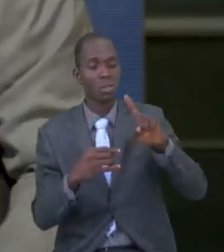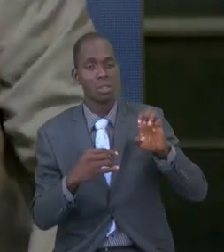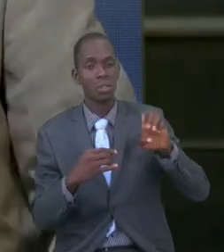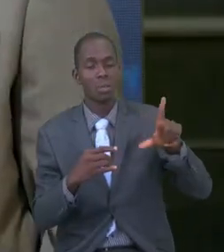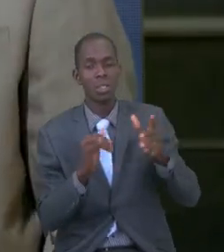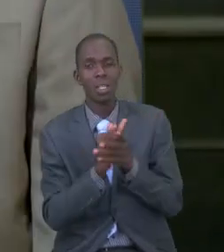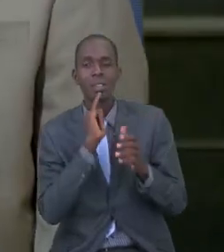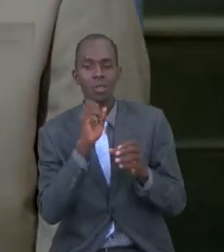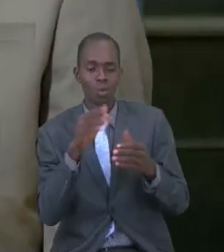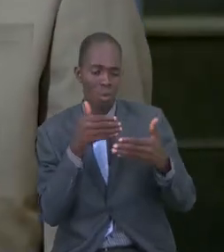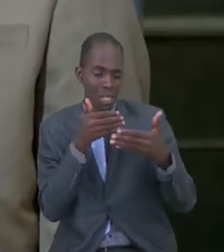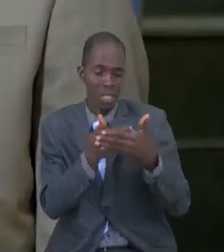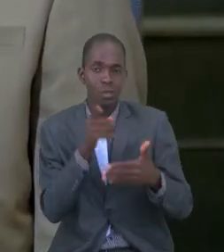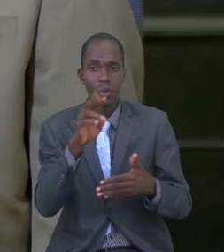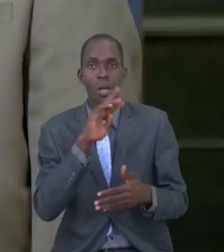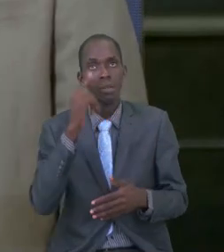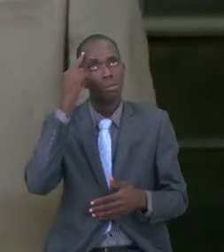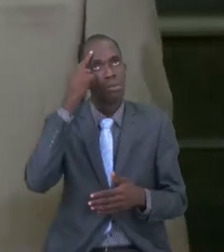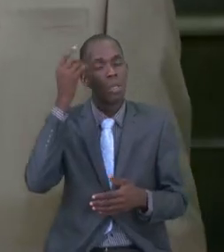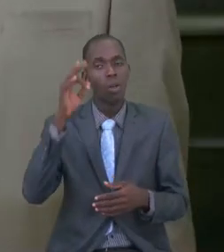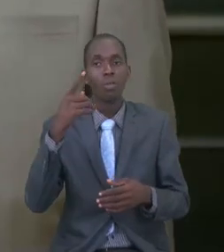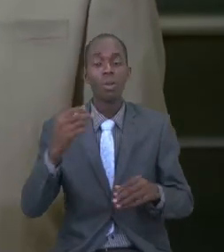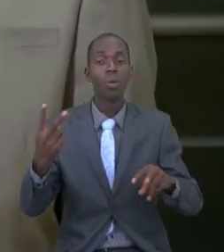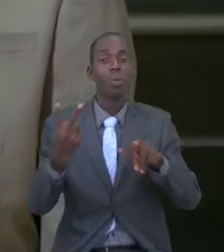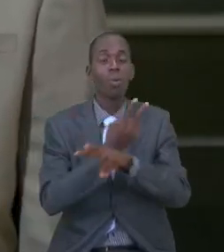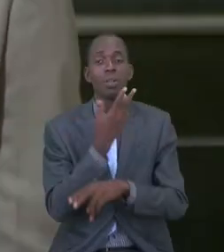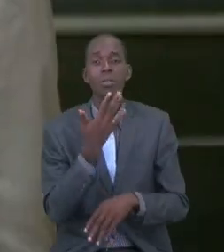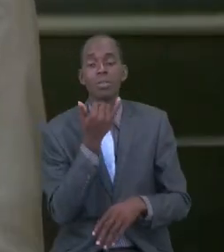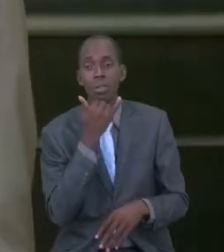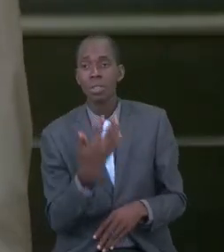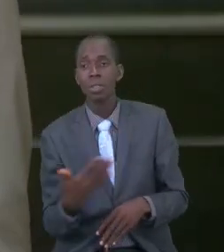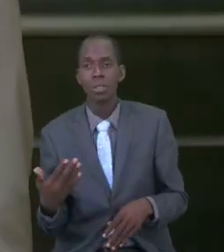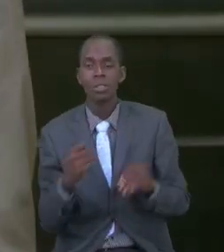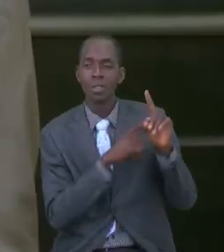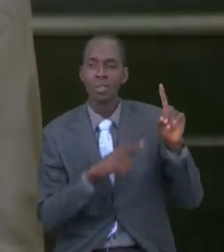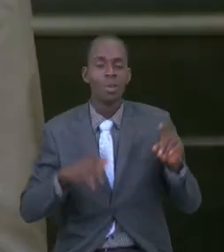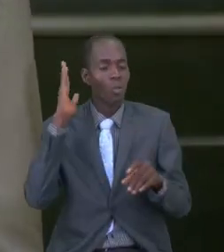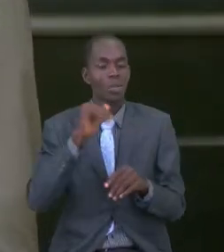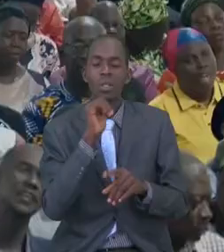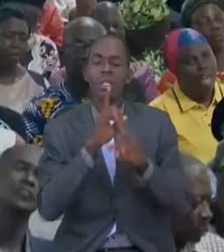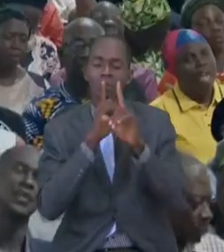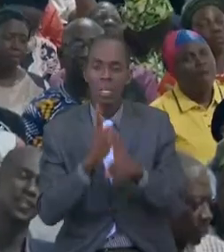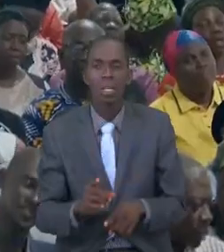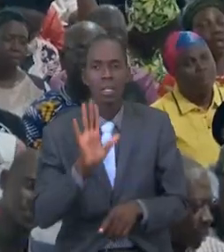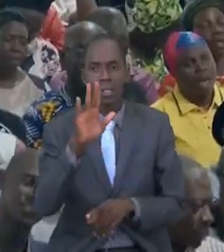are thinking of the worst, the Lord will not answer your negative prayer.